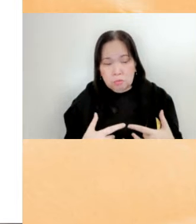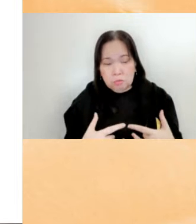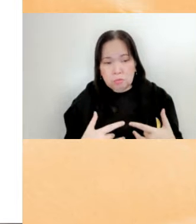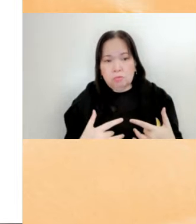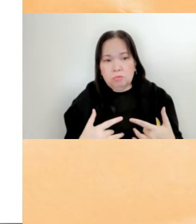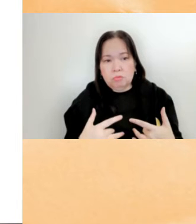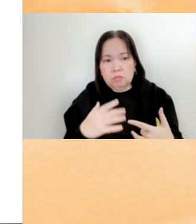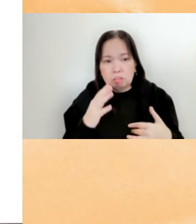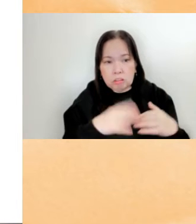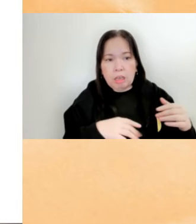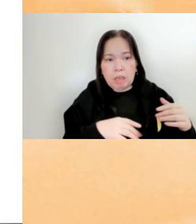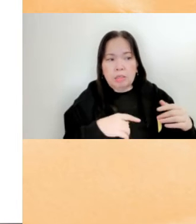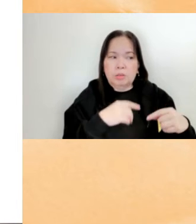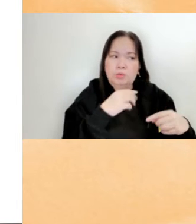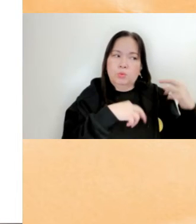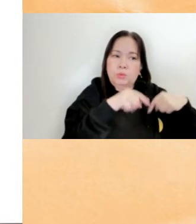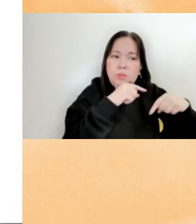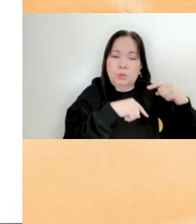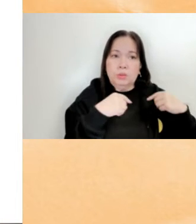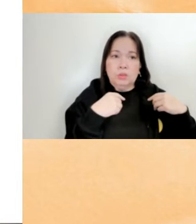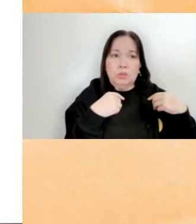biologic factor.